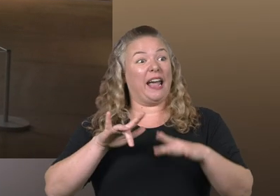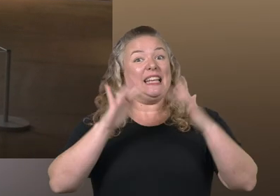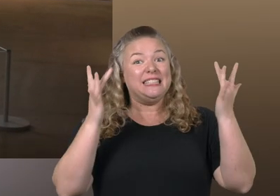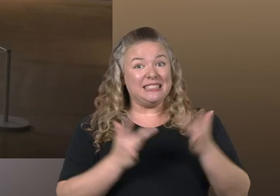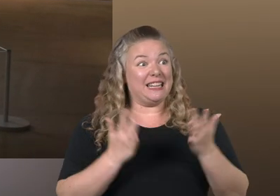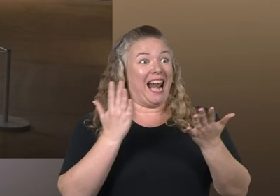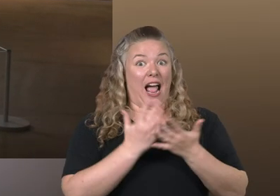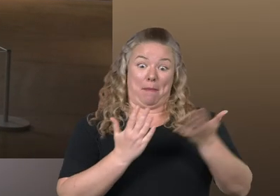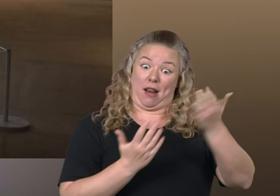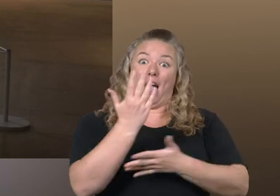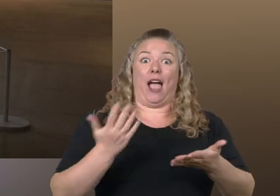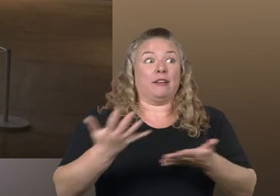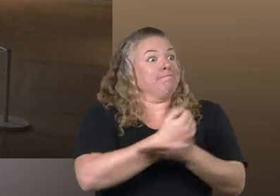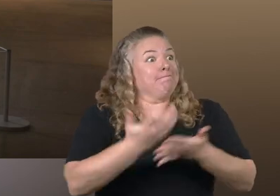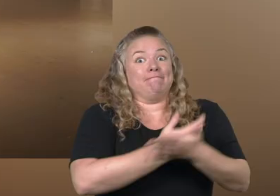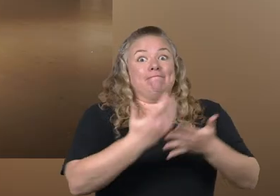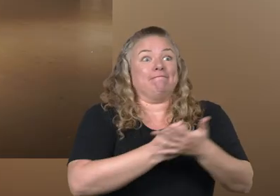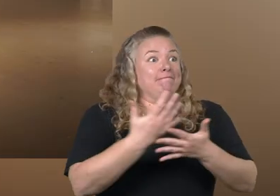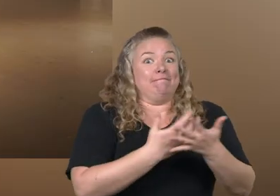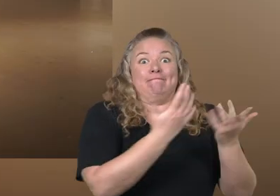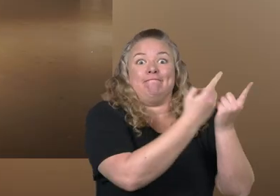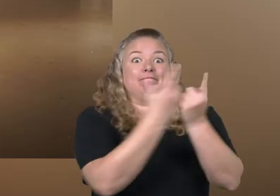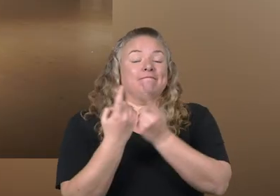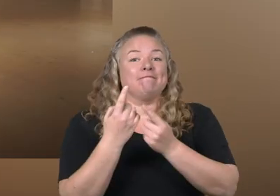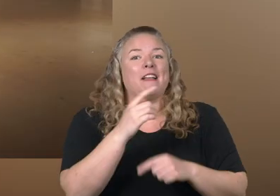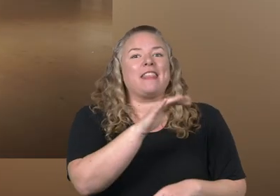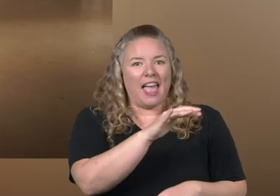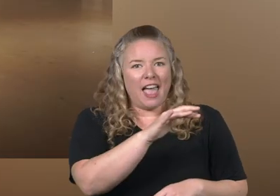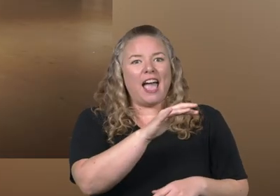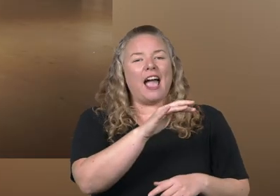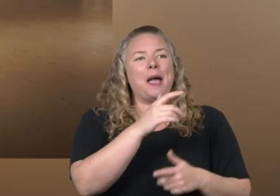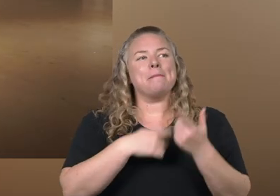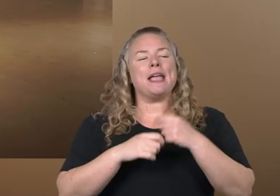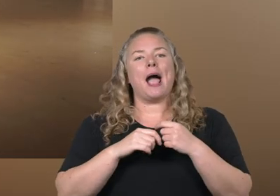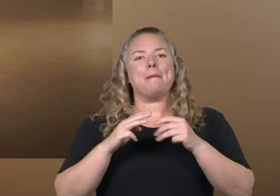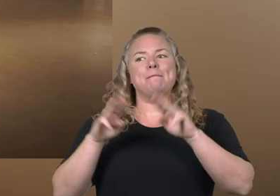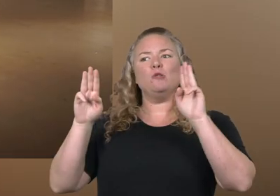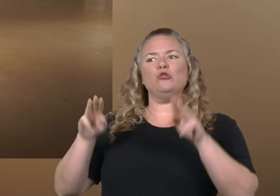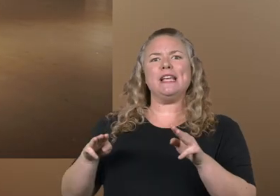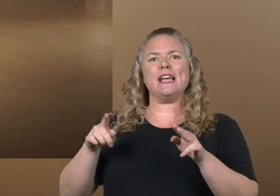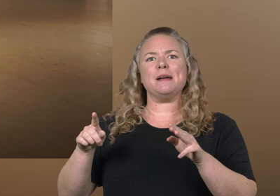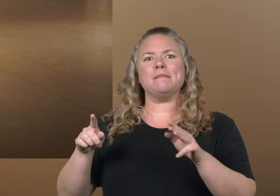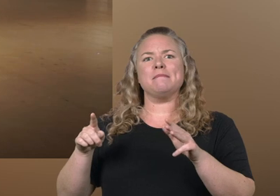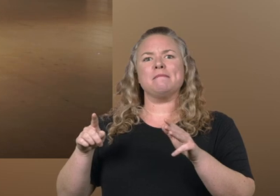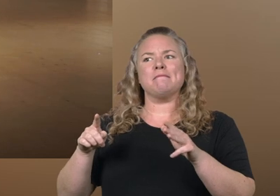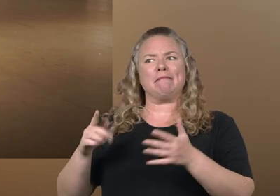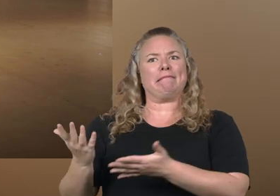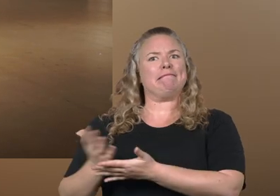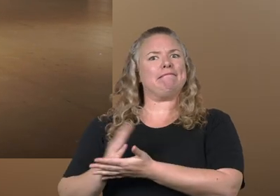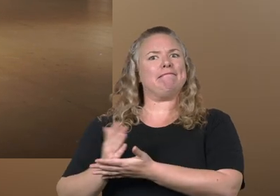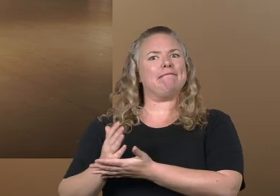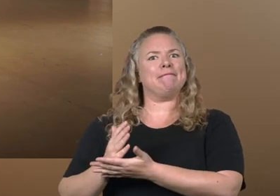archive, you know, because now the internet, you know, is the collector. And I think that leaves the museum in a